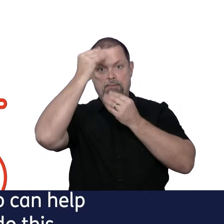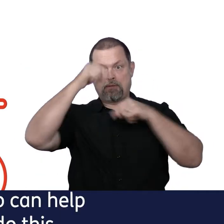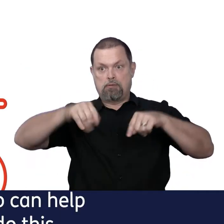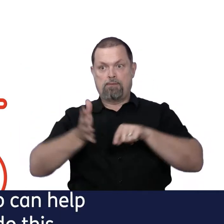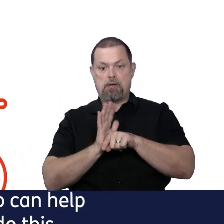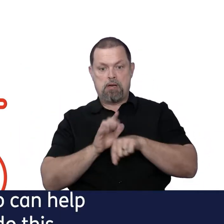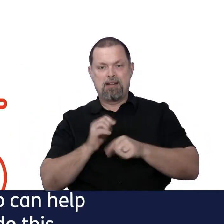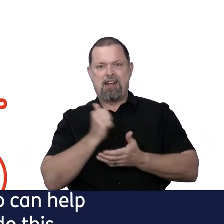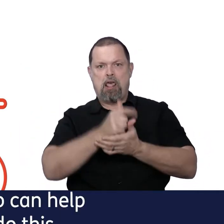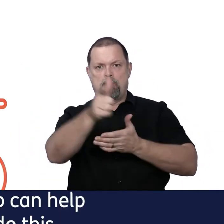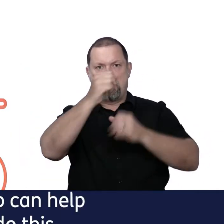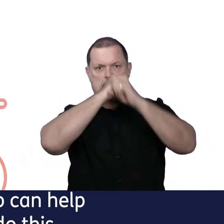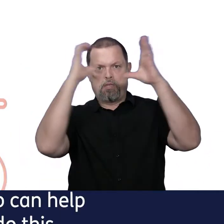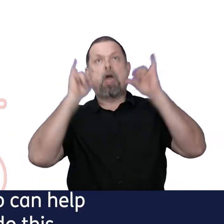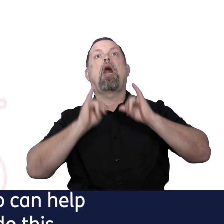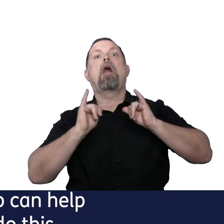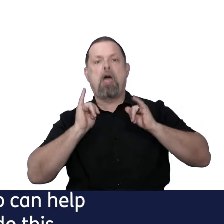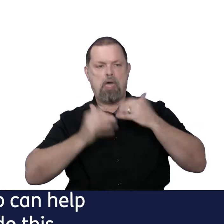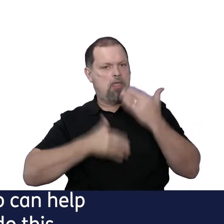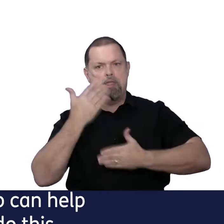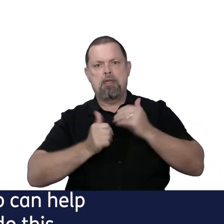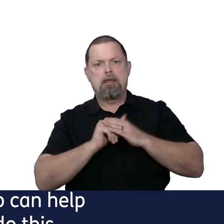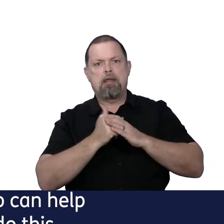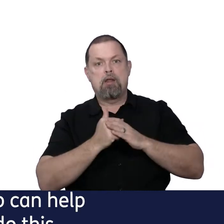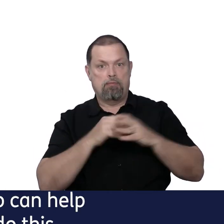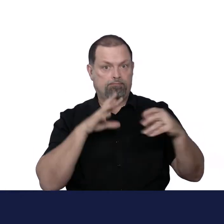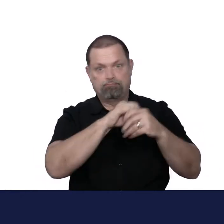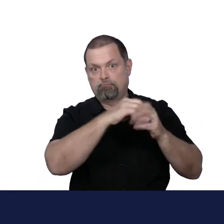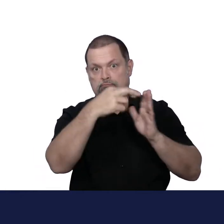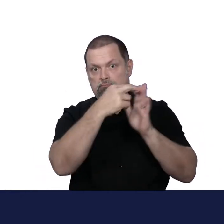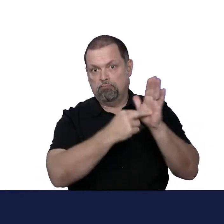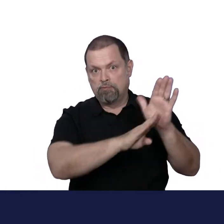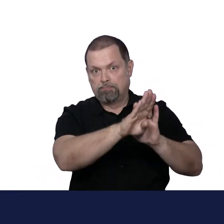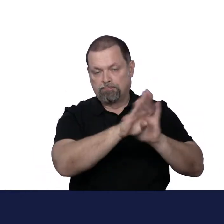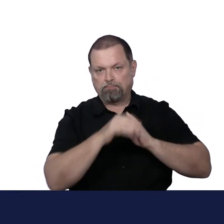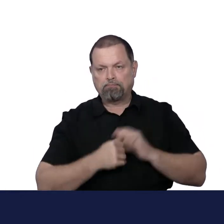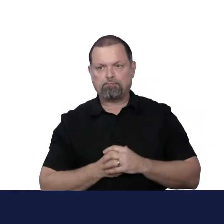The information in this video can help you understand how to do this.